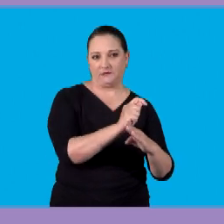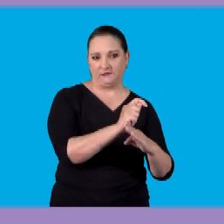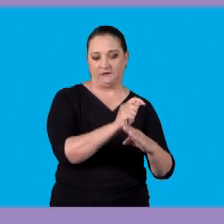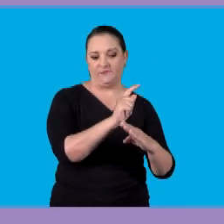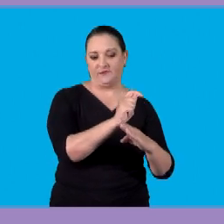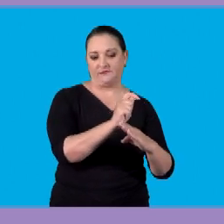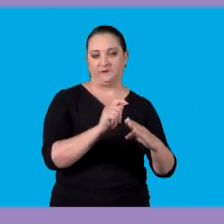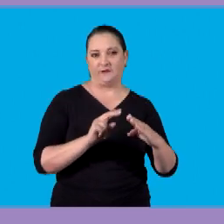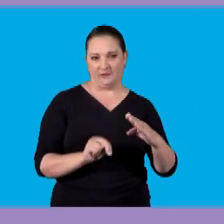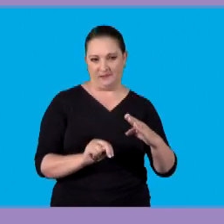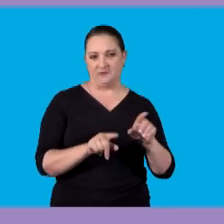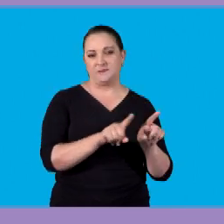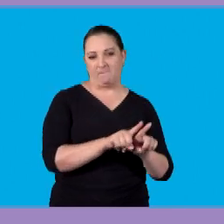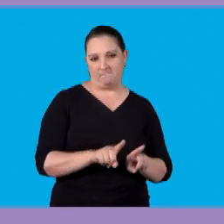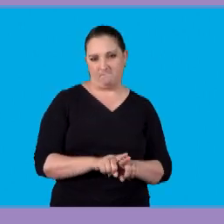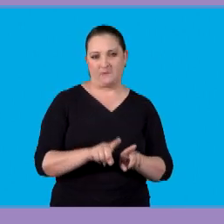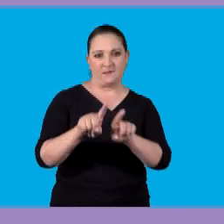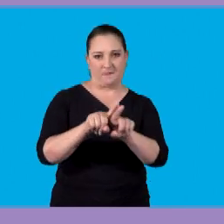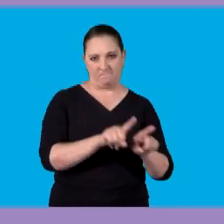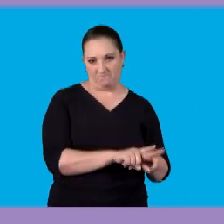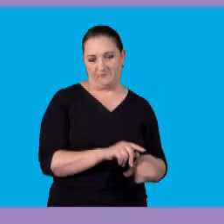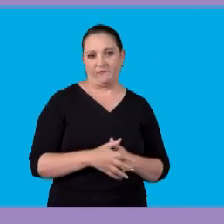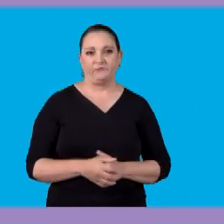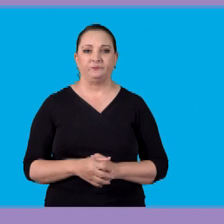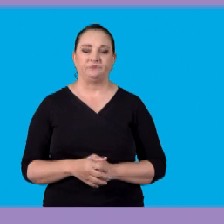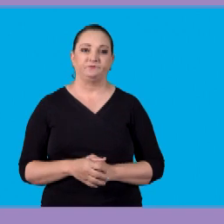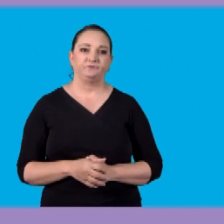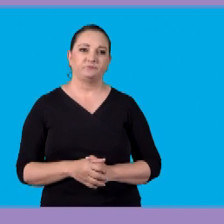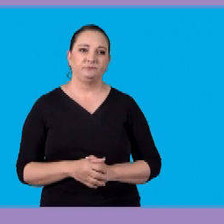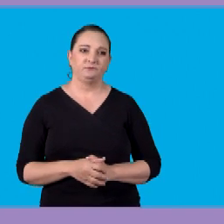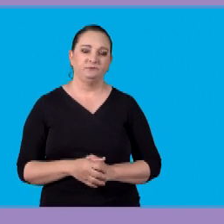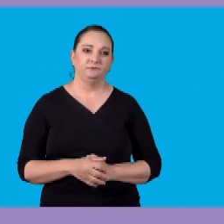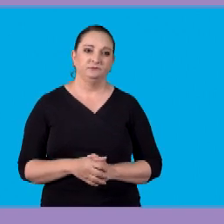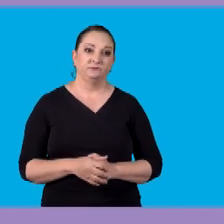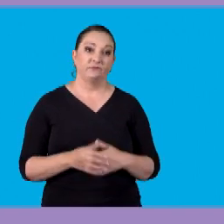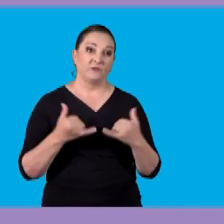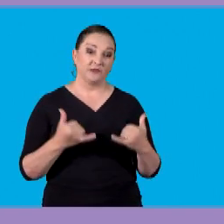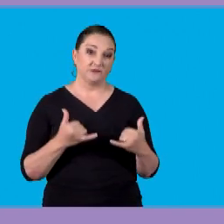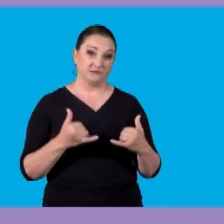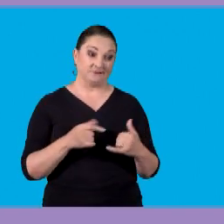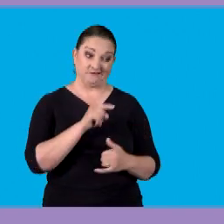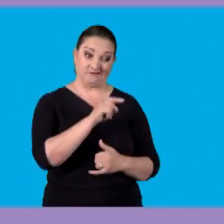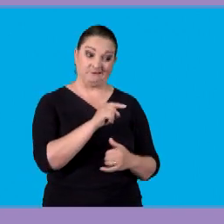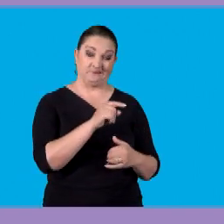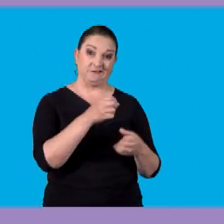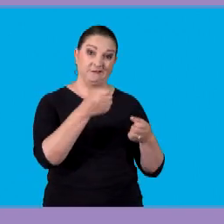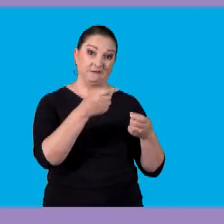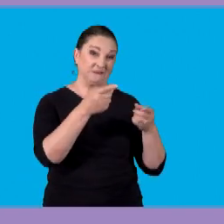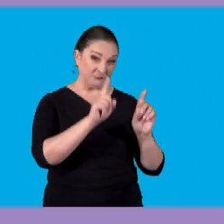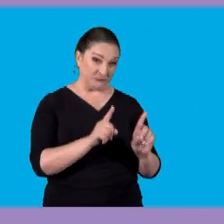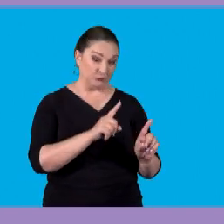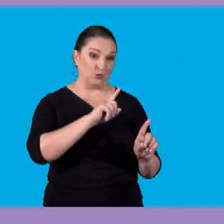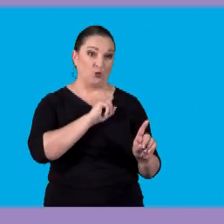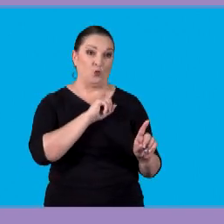that LT is equals to TN. Now also, what makes a